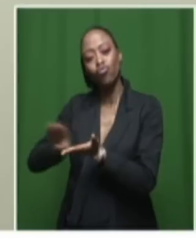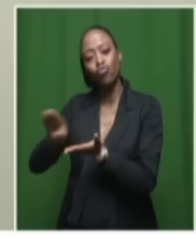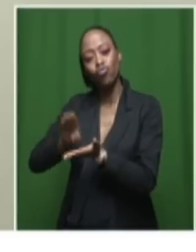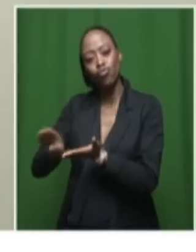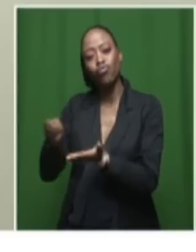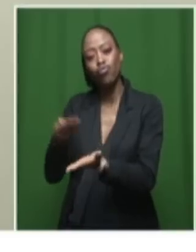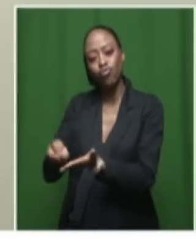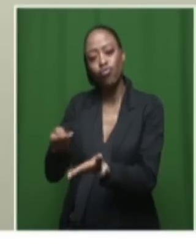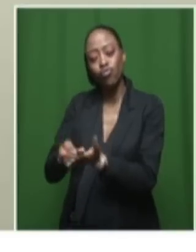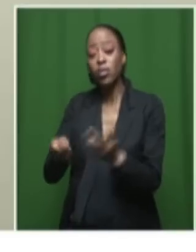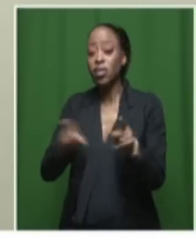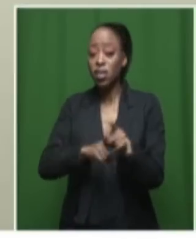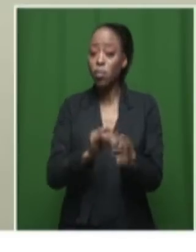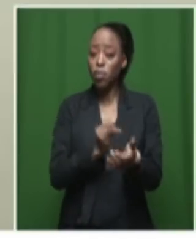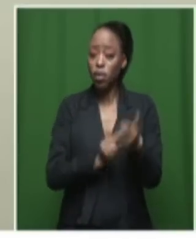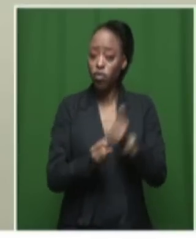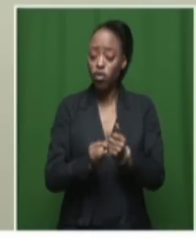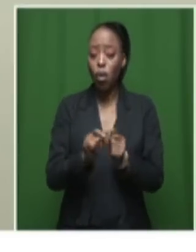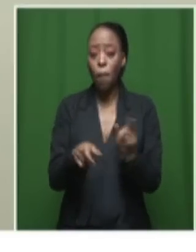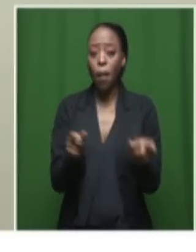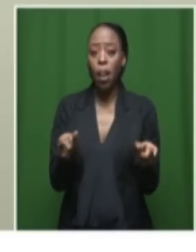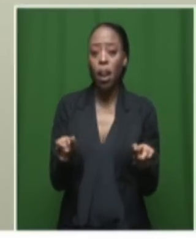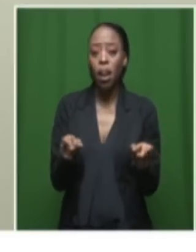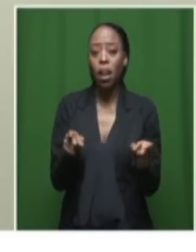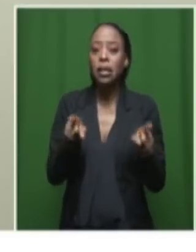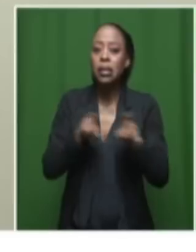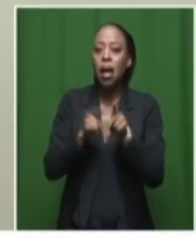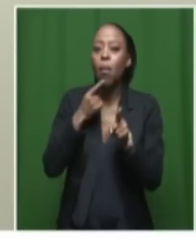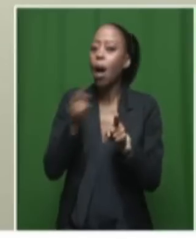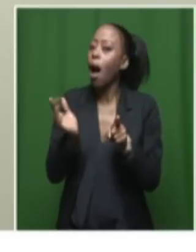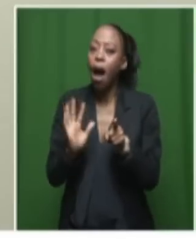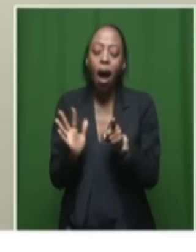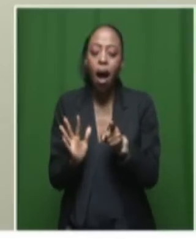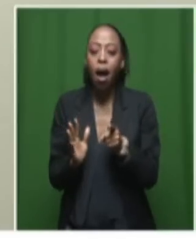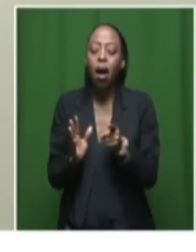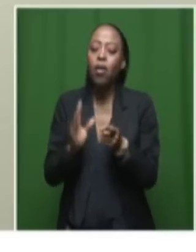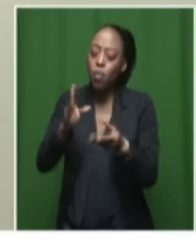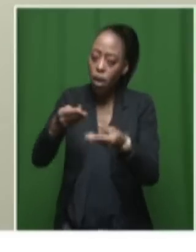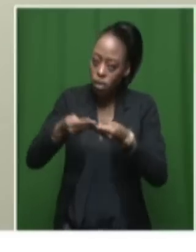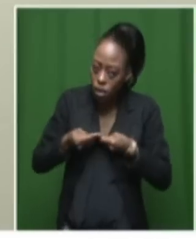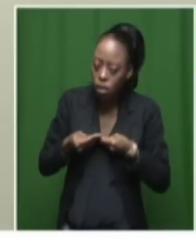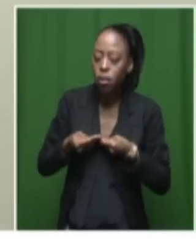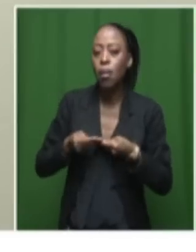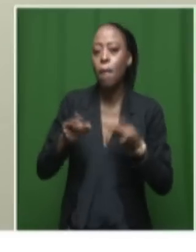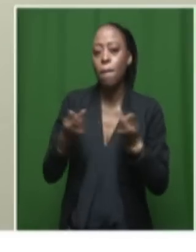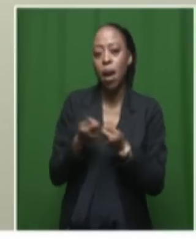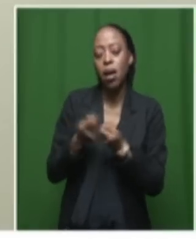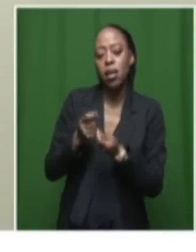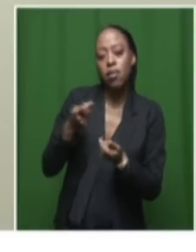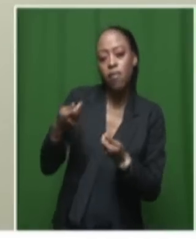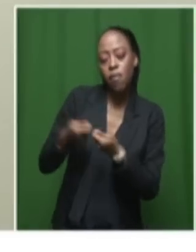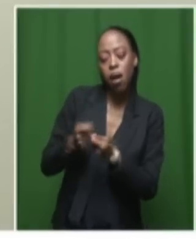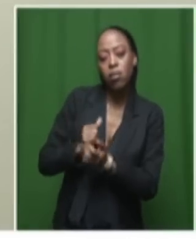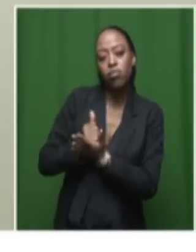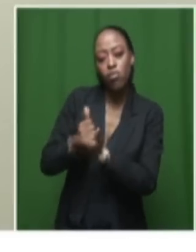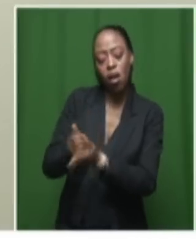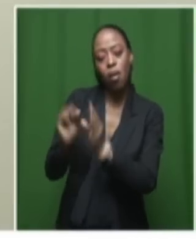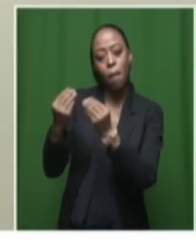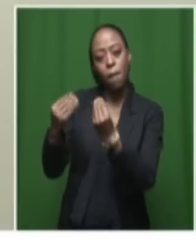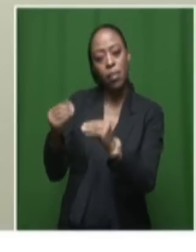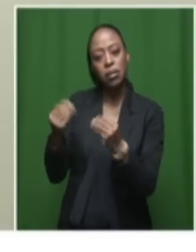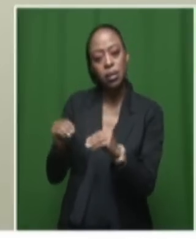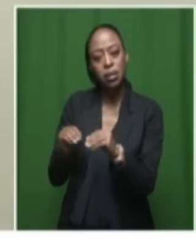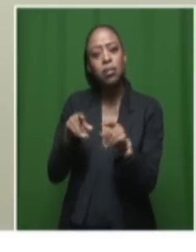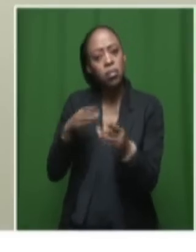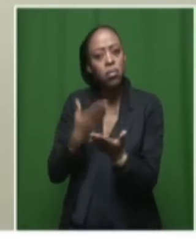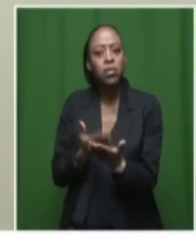from individuals as well. And the point is that we're not saying people shouldn't take donor funding. One of them has made this point